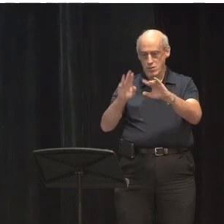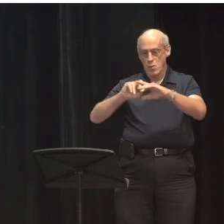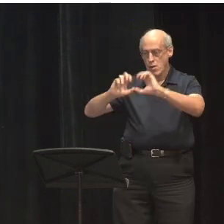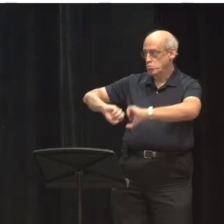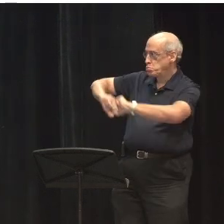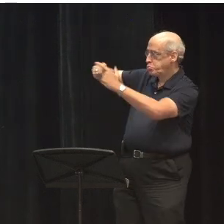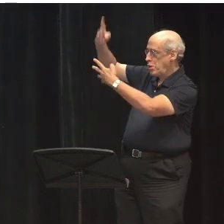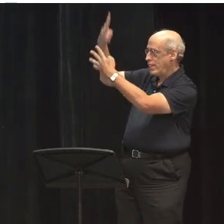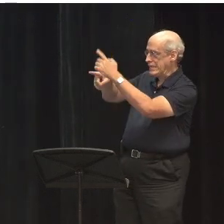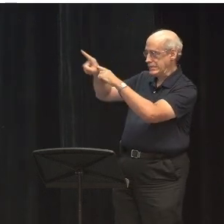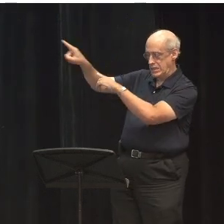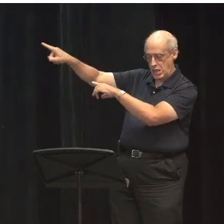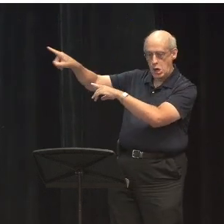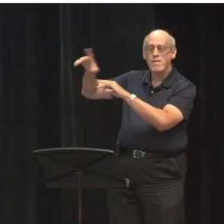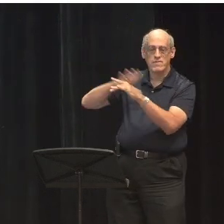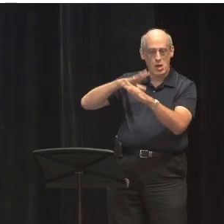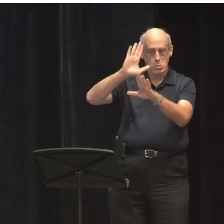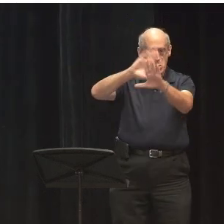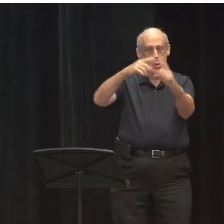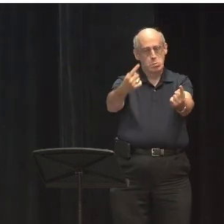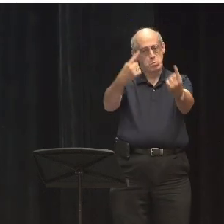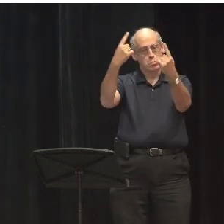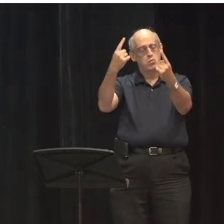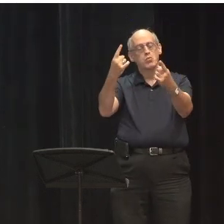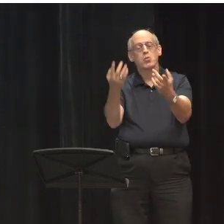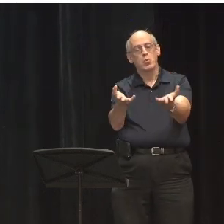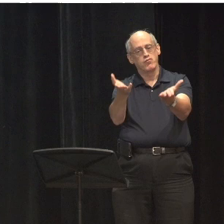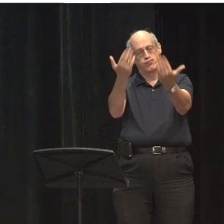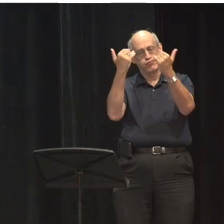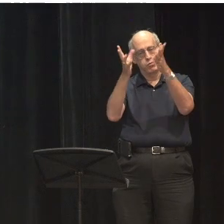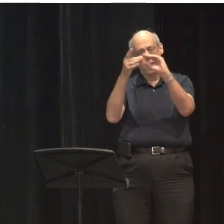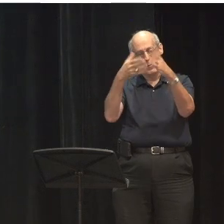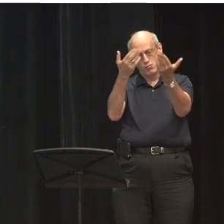the online list and we will get you online right away to speak.